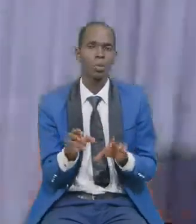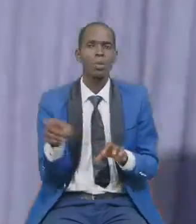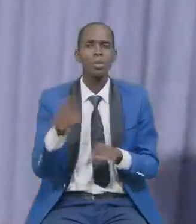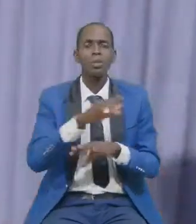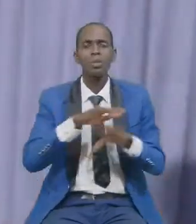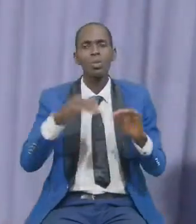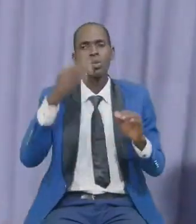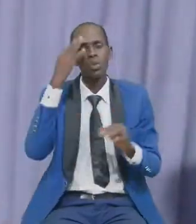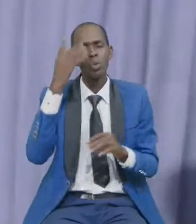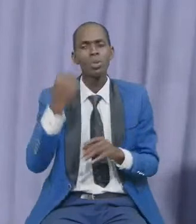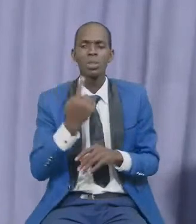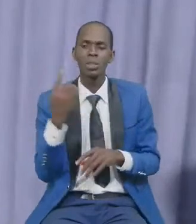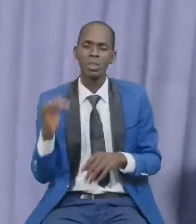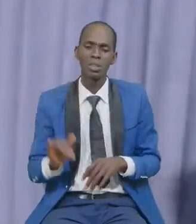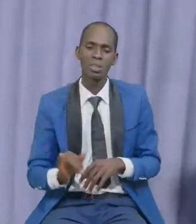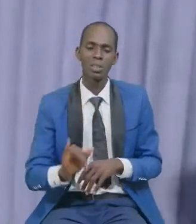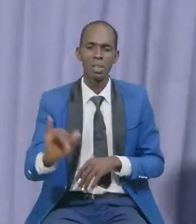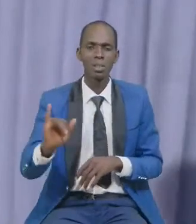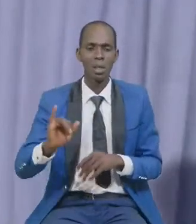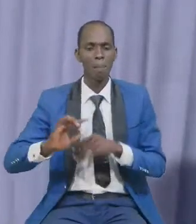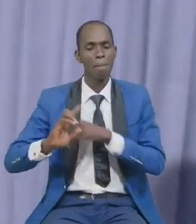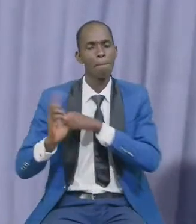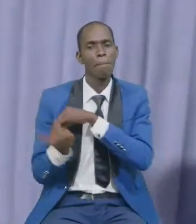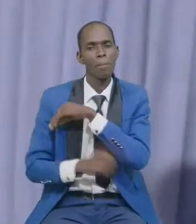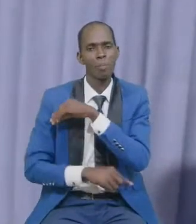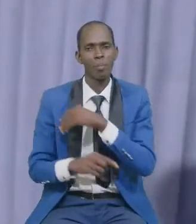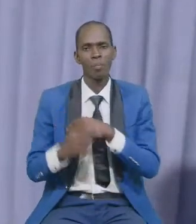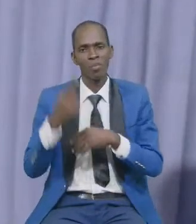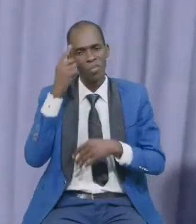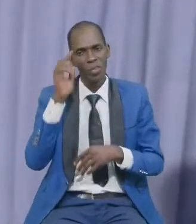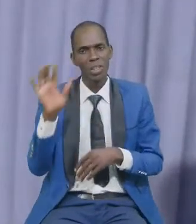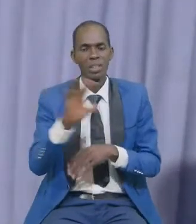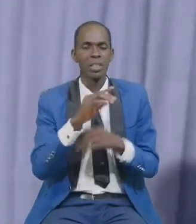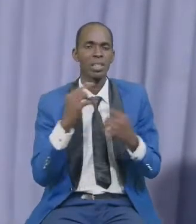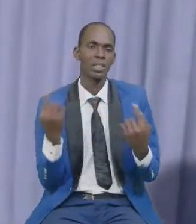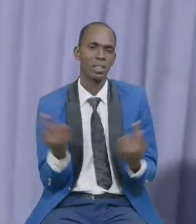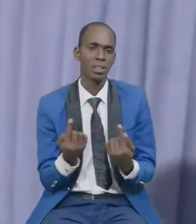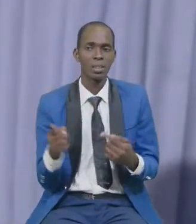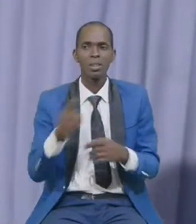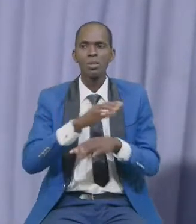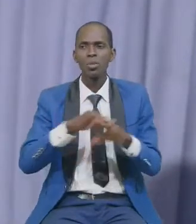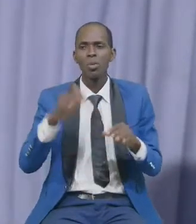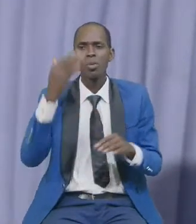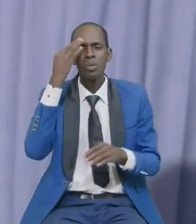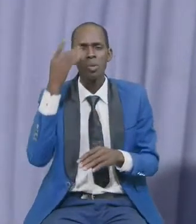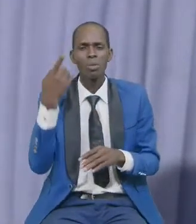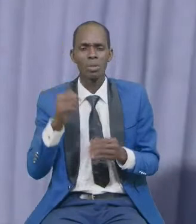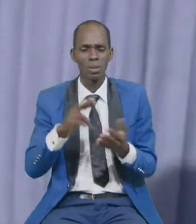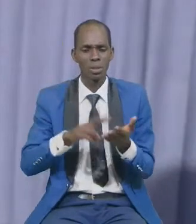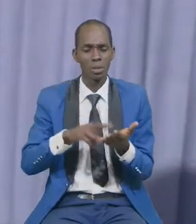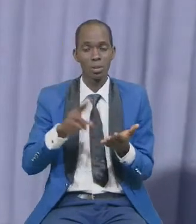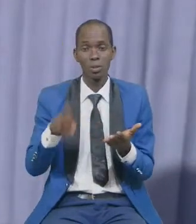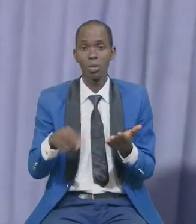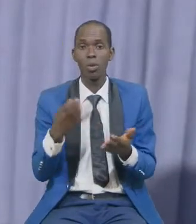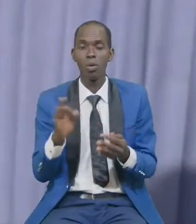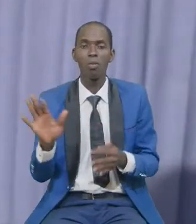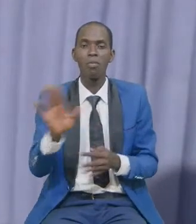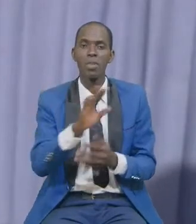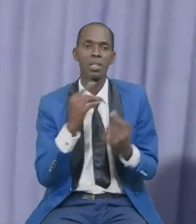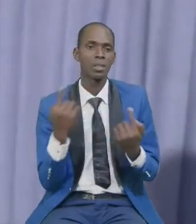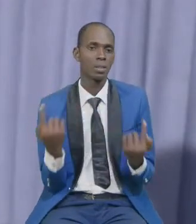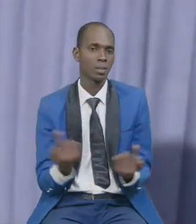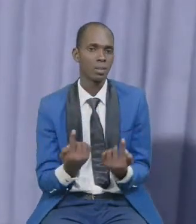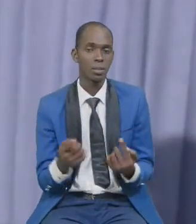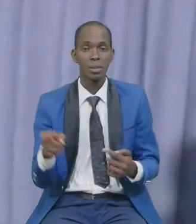consequence of their sin. They didn't know the result of their sin. They didn't